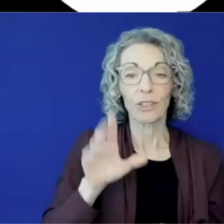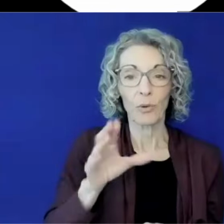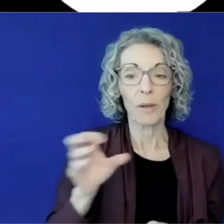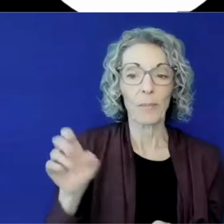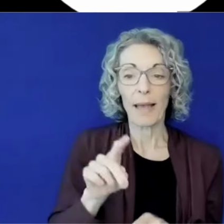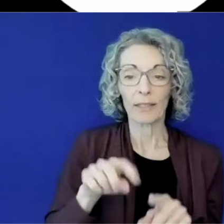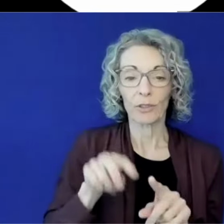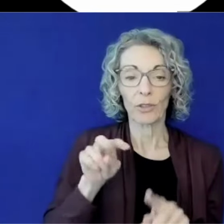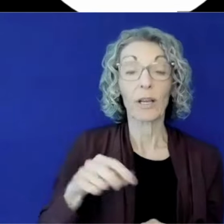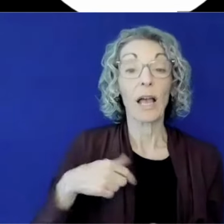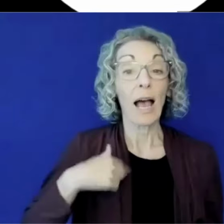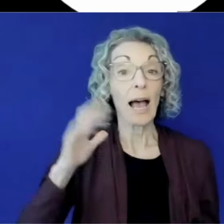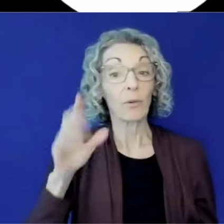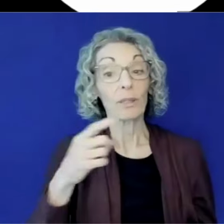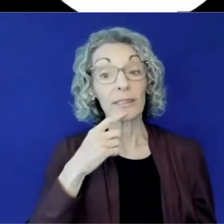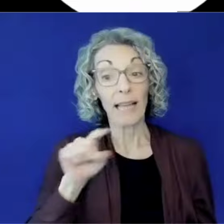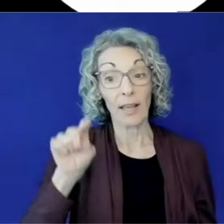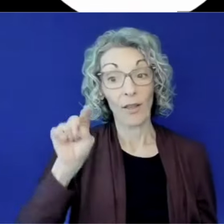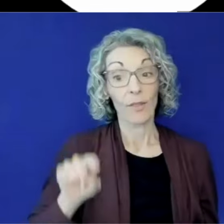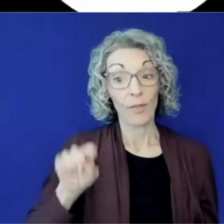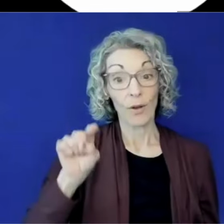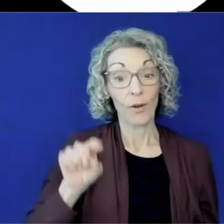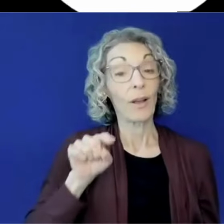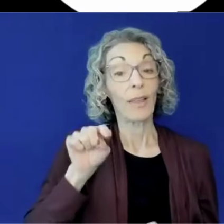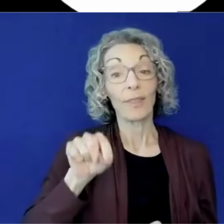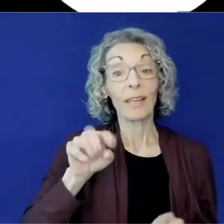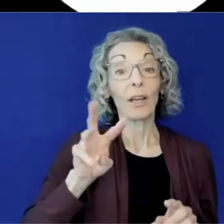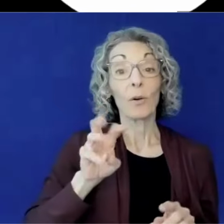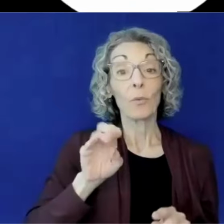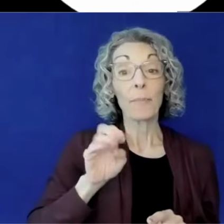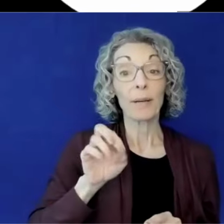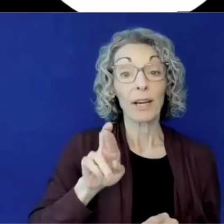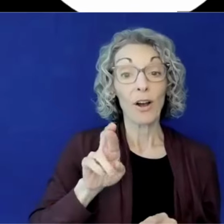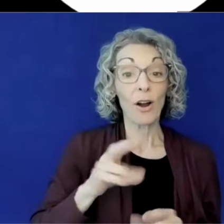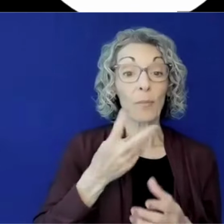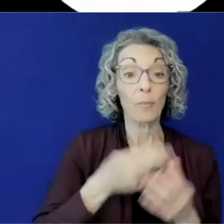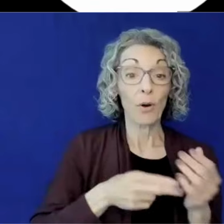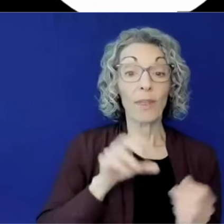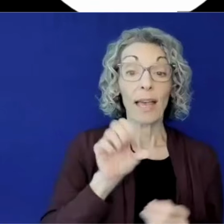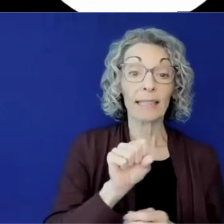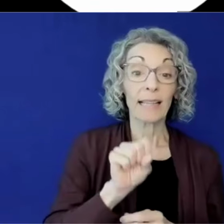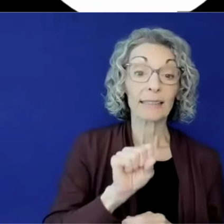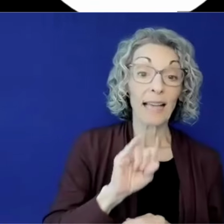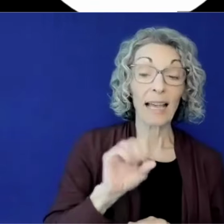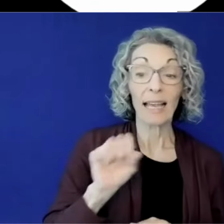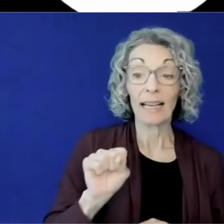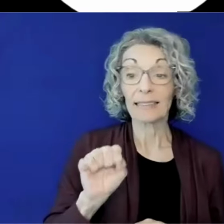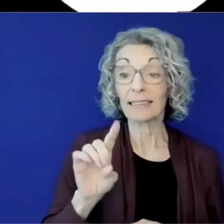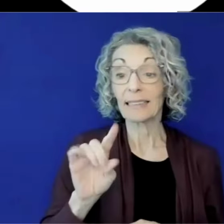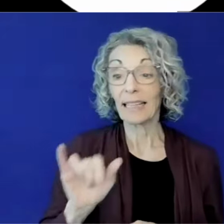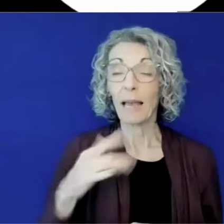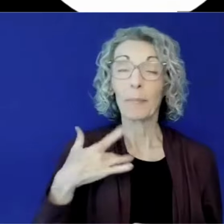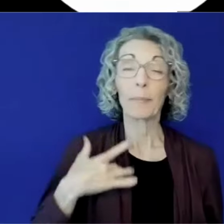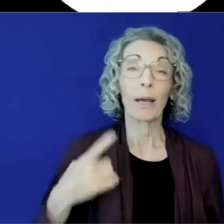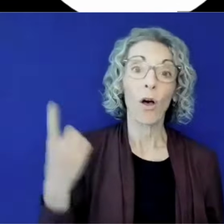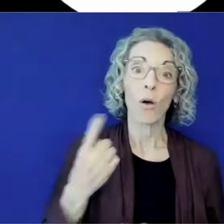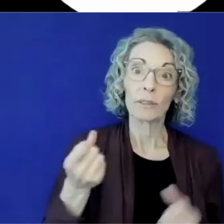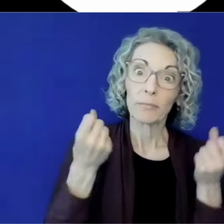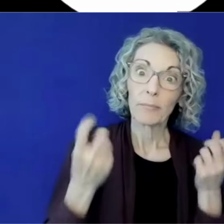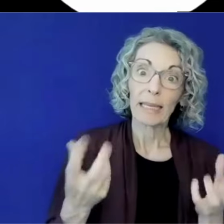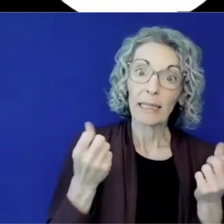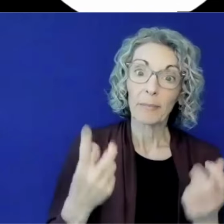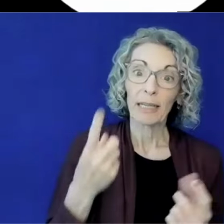I will say that these webinars, both SSI and SSDI, always generate a lot of questions.